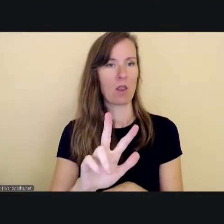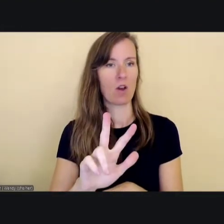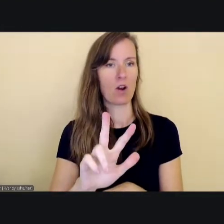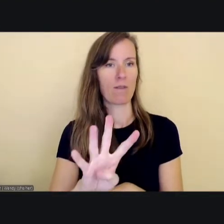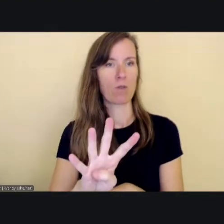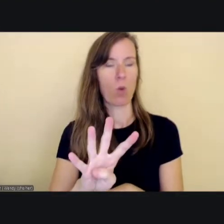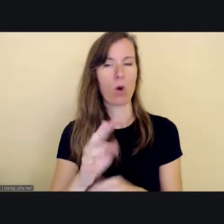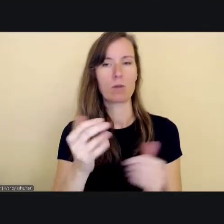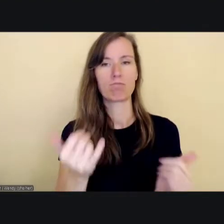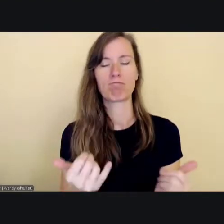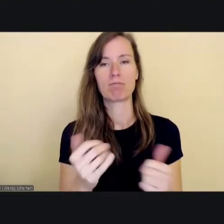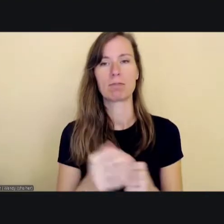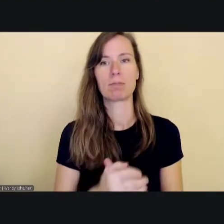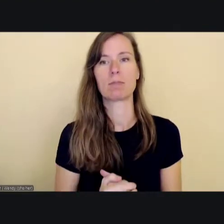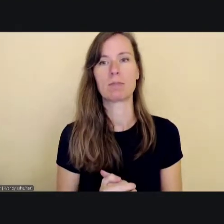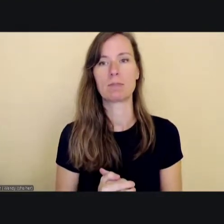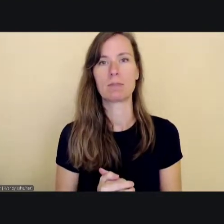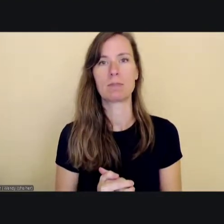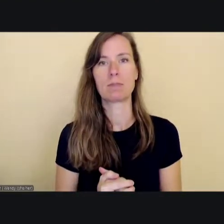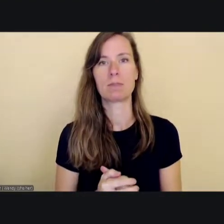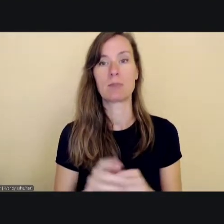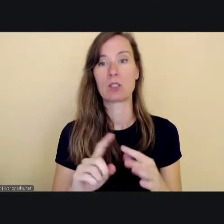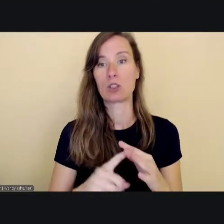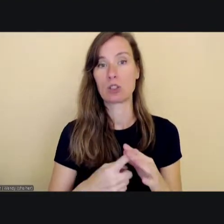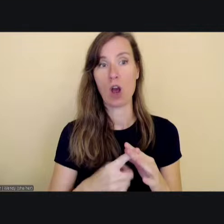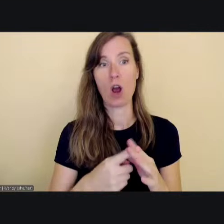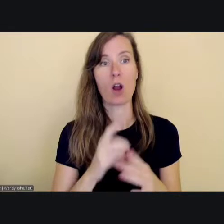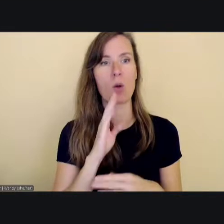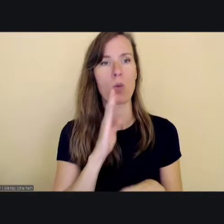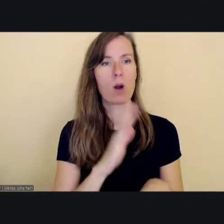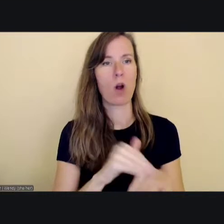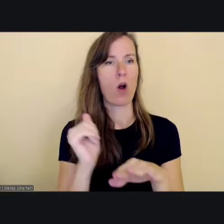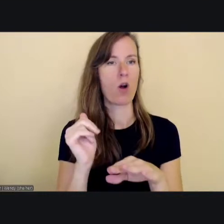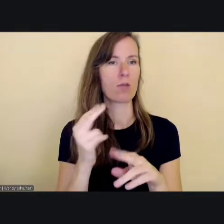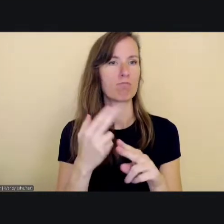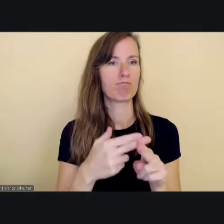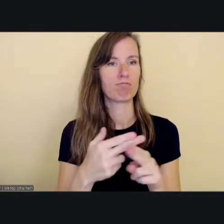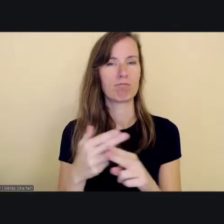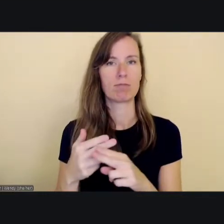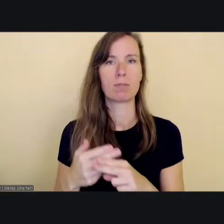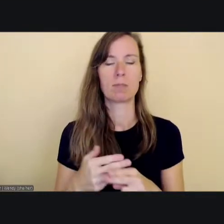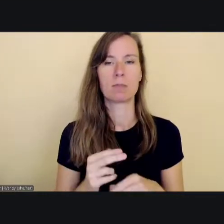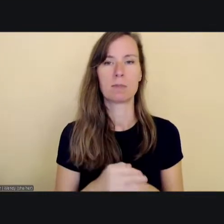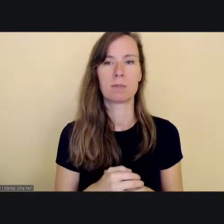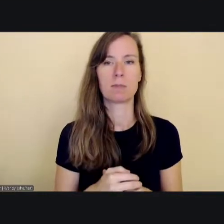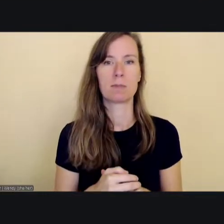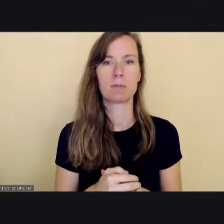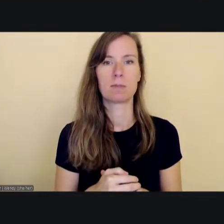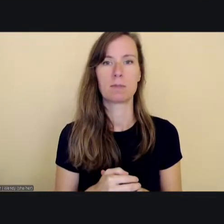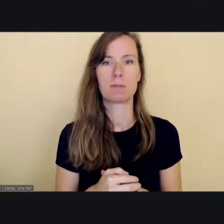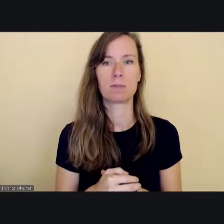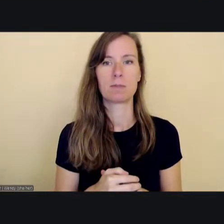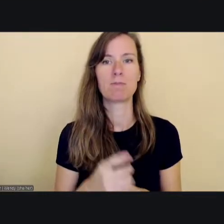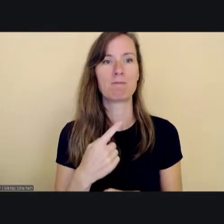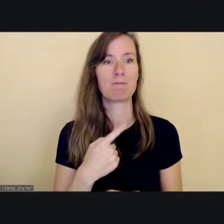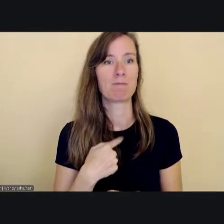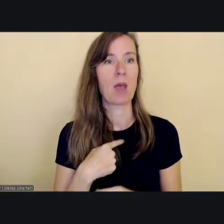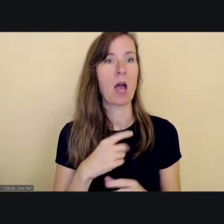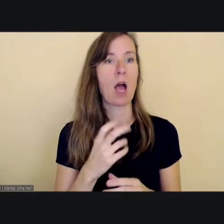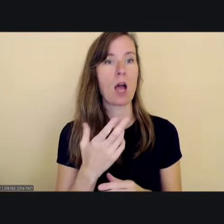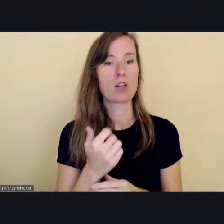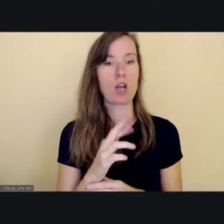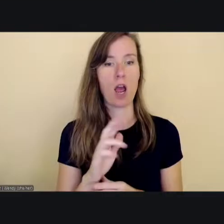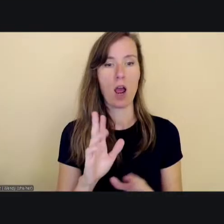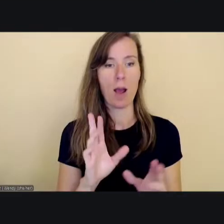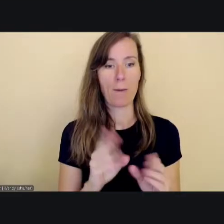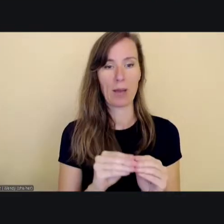Okay, and the first order of business will be to call the roll. I am chairing the meeting as the mayor. The town administrator is here.